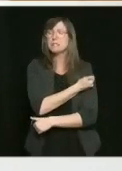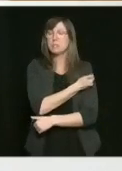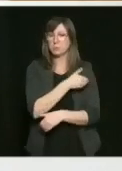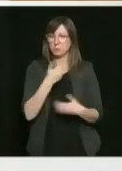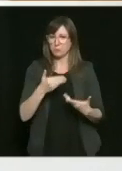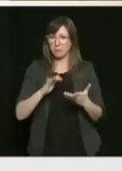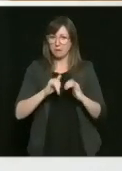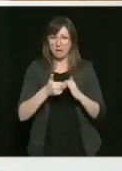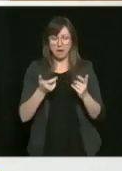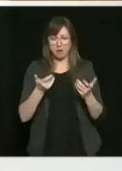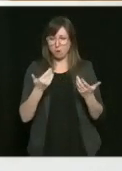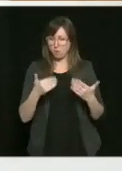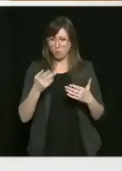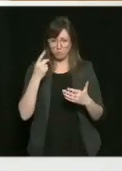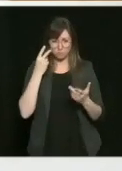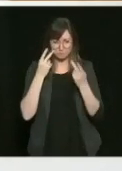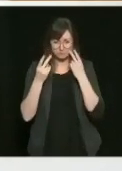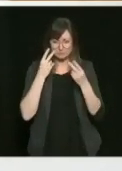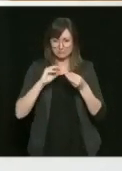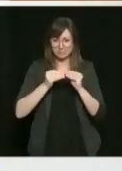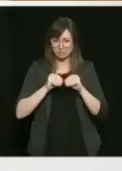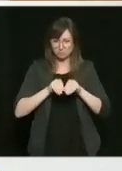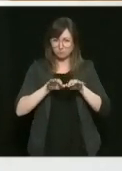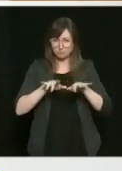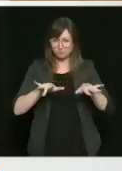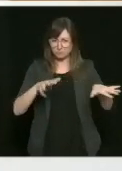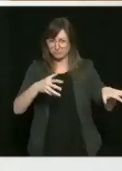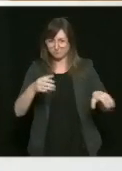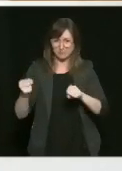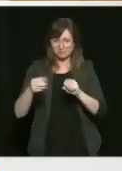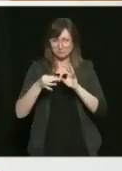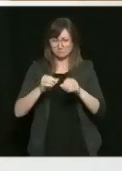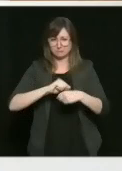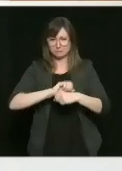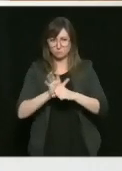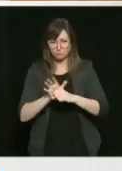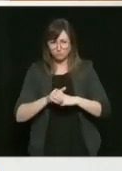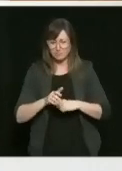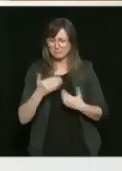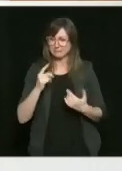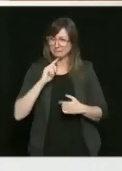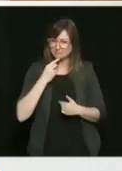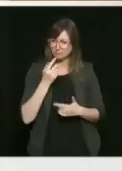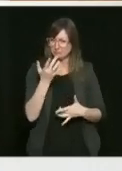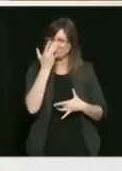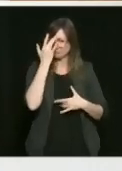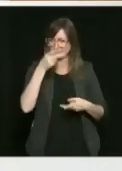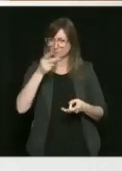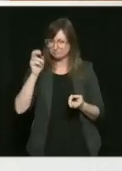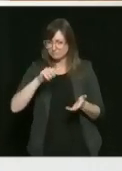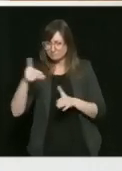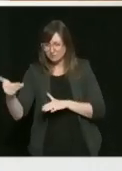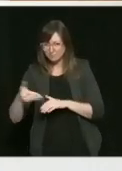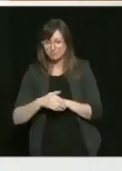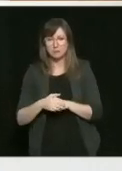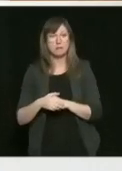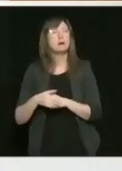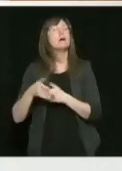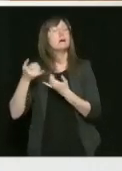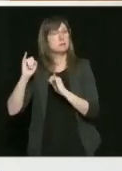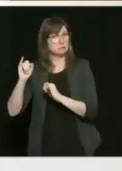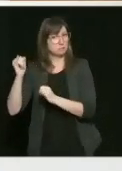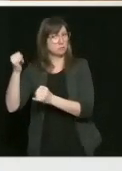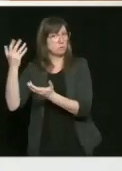concerns about rapid growth and increasing severe outcomes of COVID-19 in Canada. Pending regulatory approval,